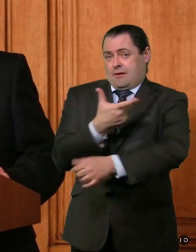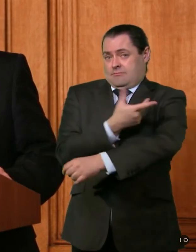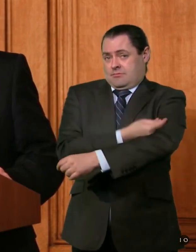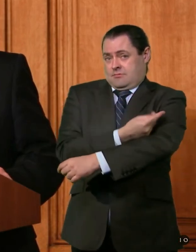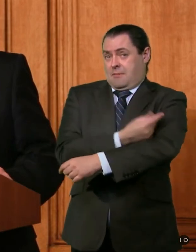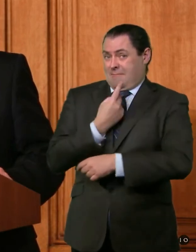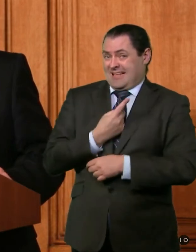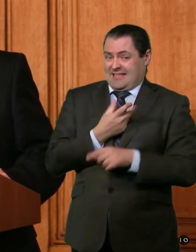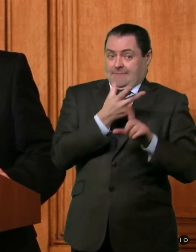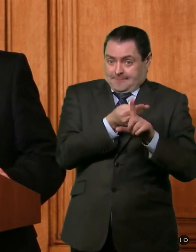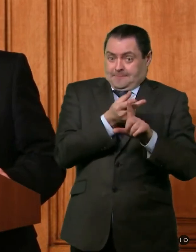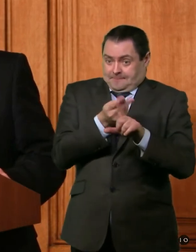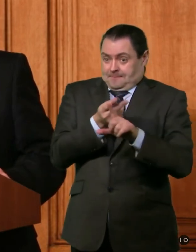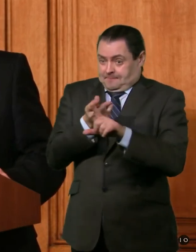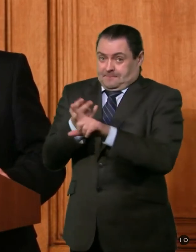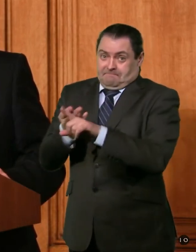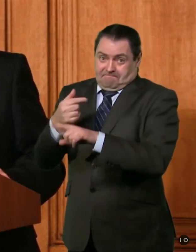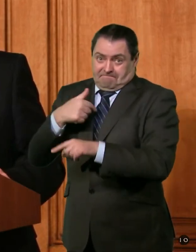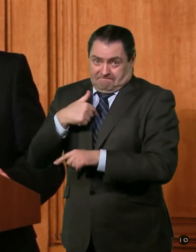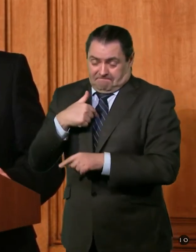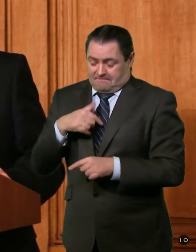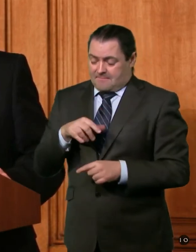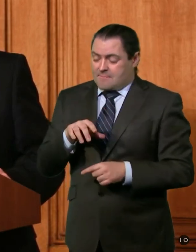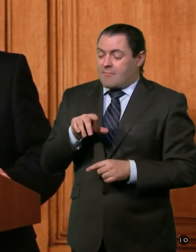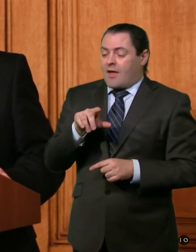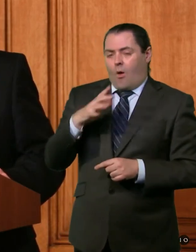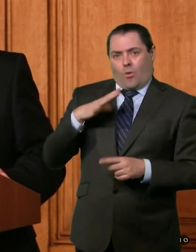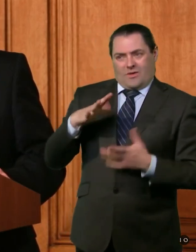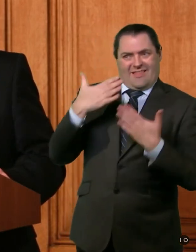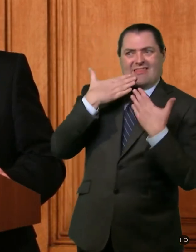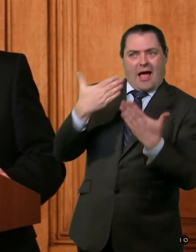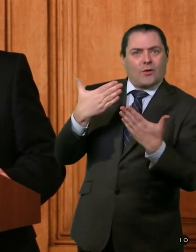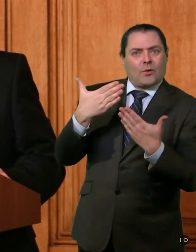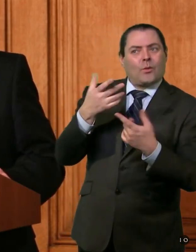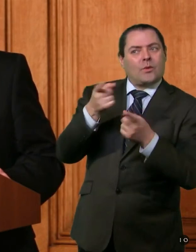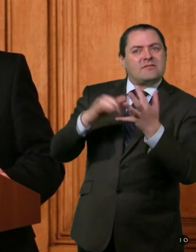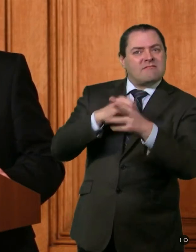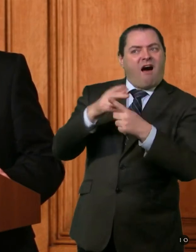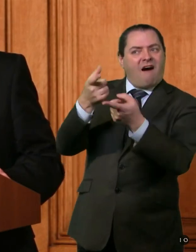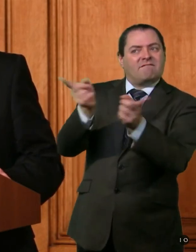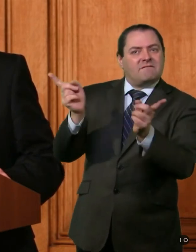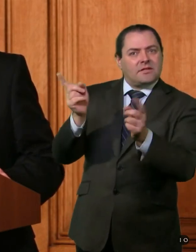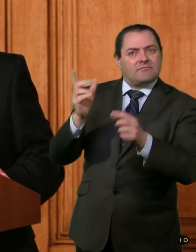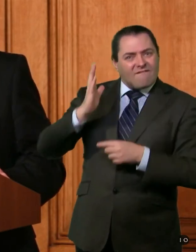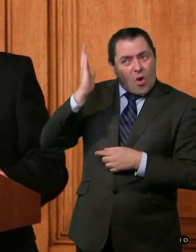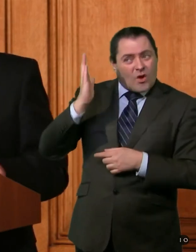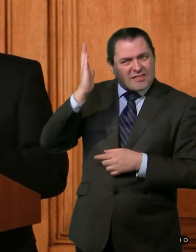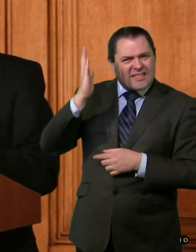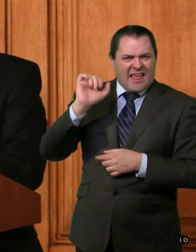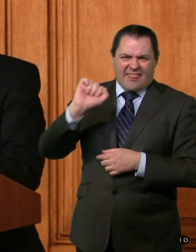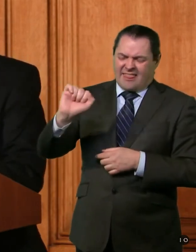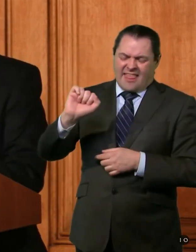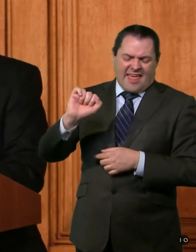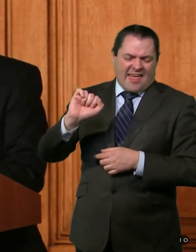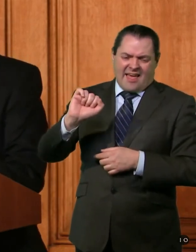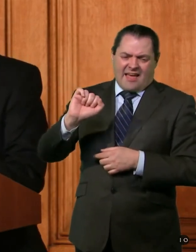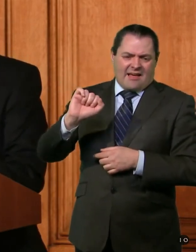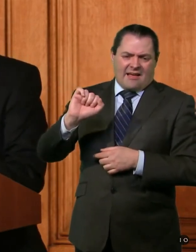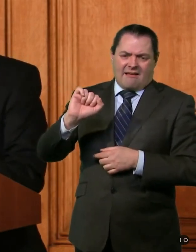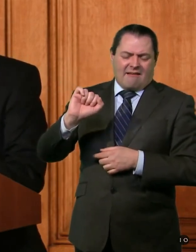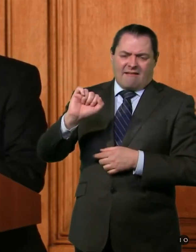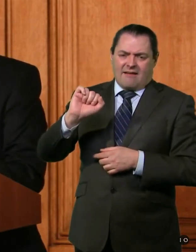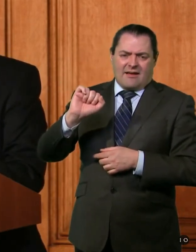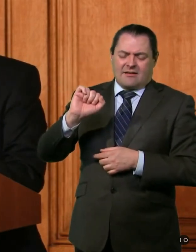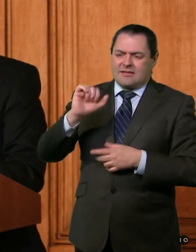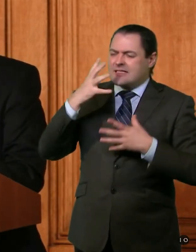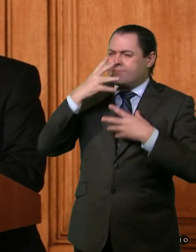the professional staff and the volunteers who work these. Their spirit and dedication is really beyond compare, and